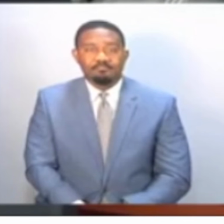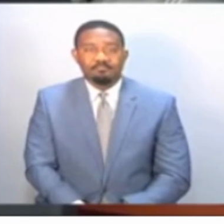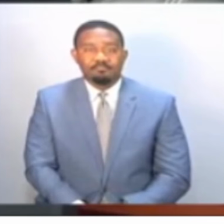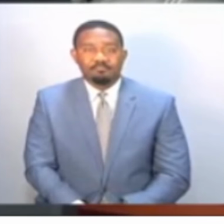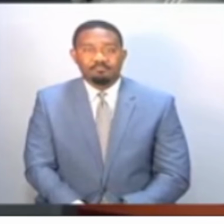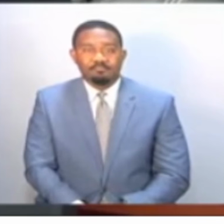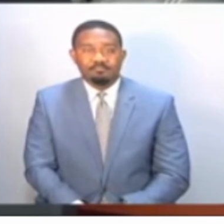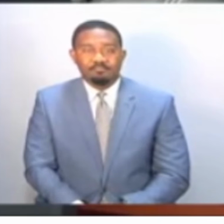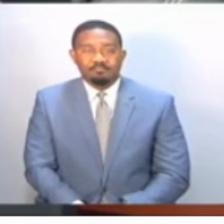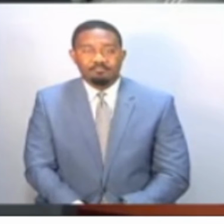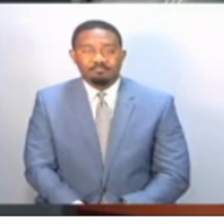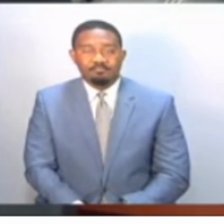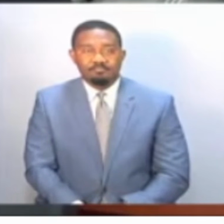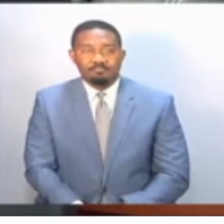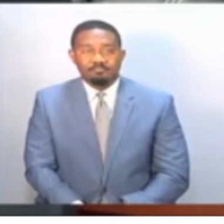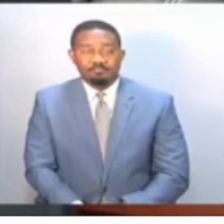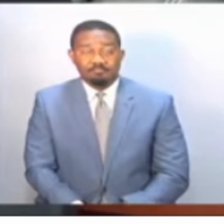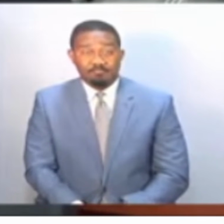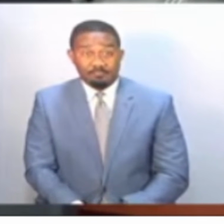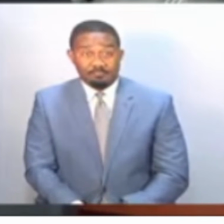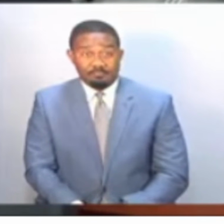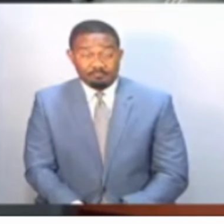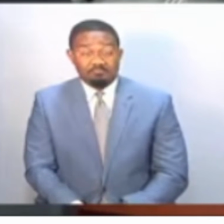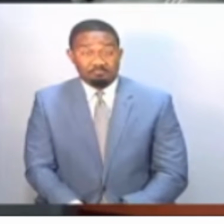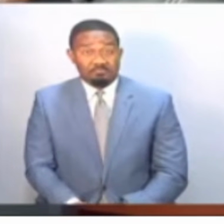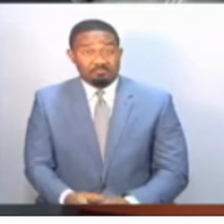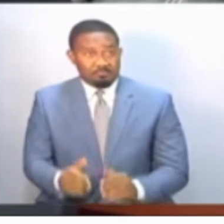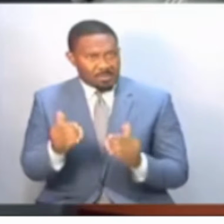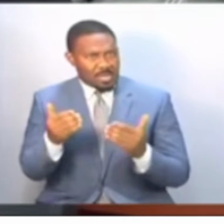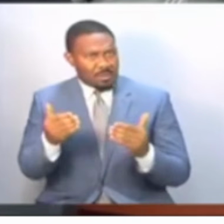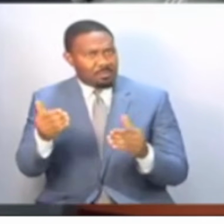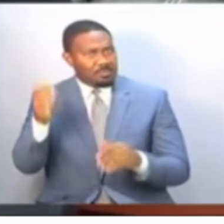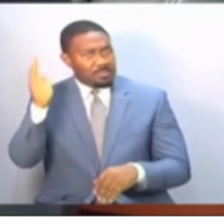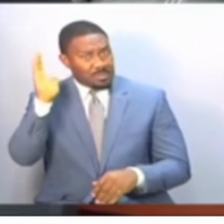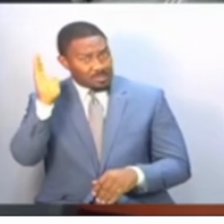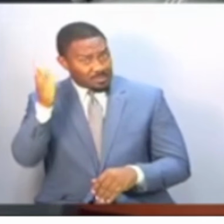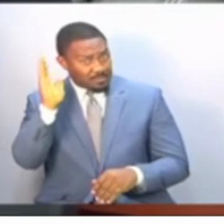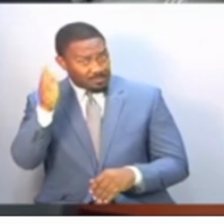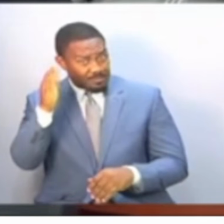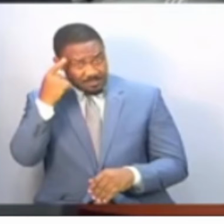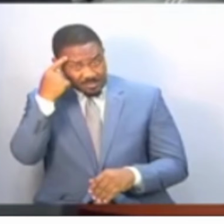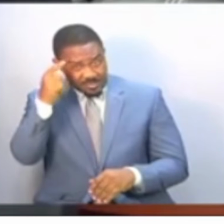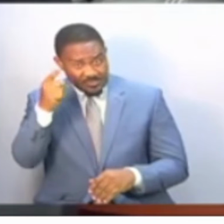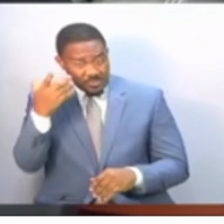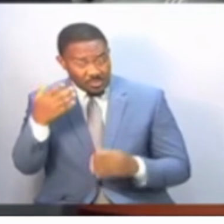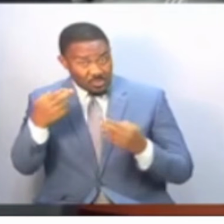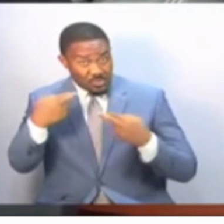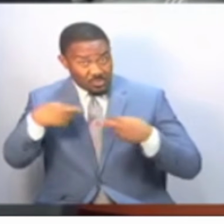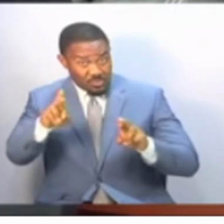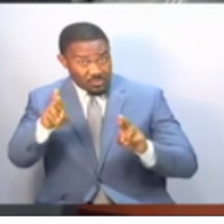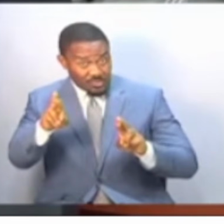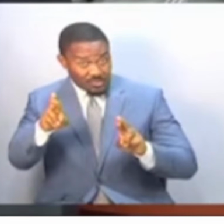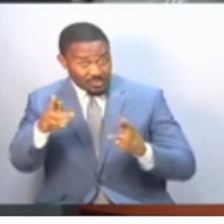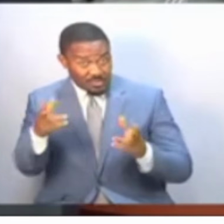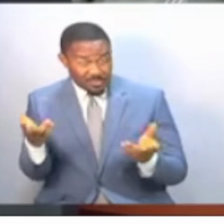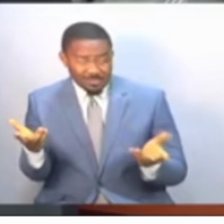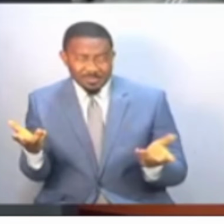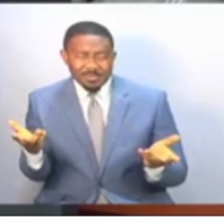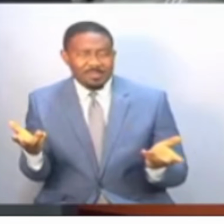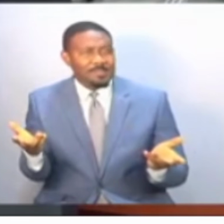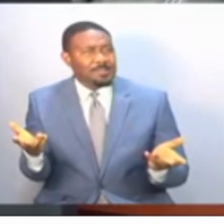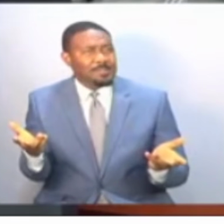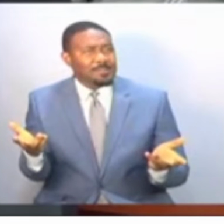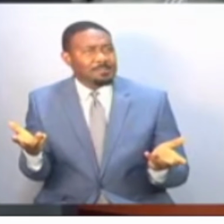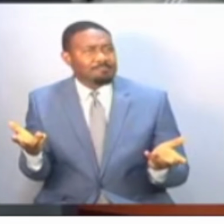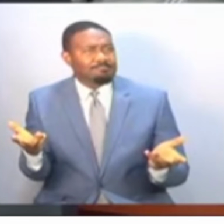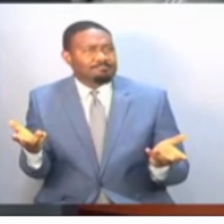this is going on, can we start with the statement by the Minister for Roads? Mr. Speaker, you